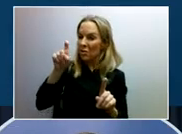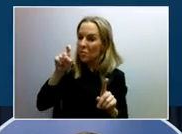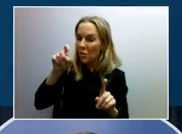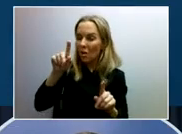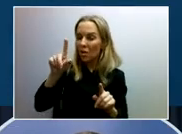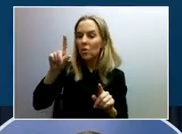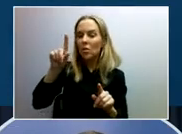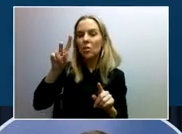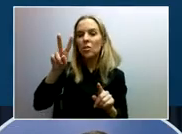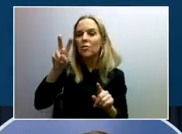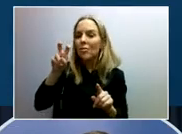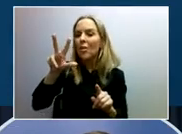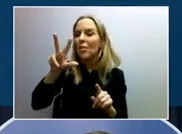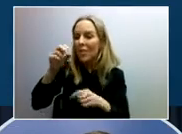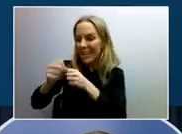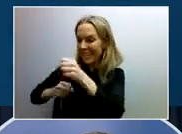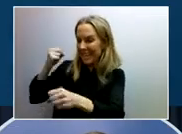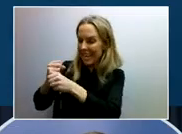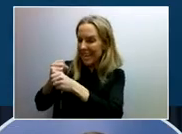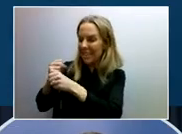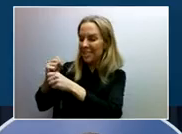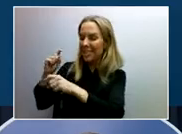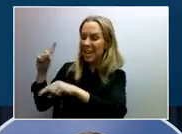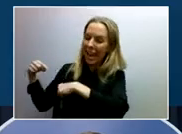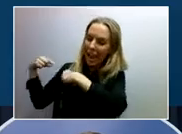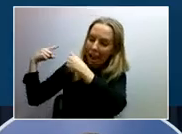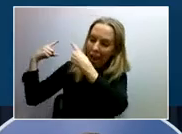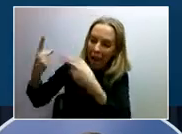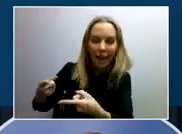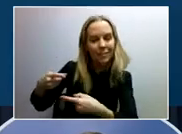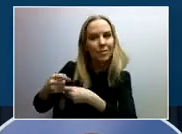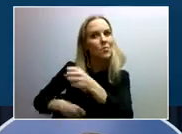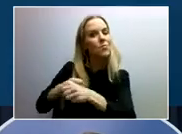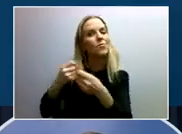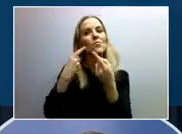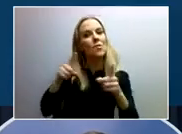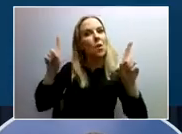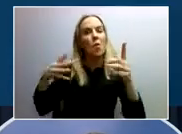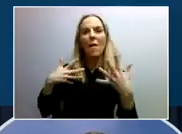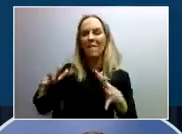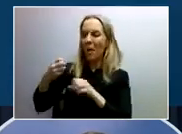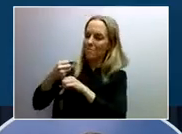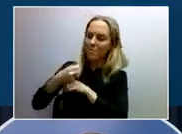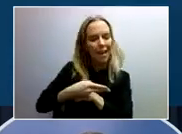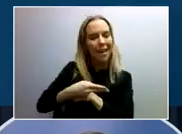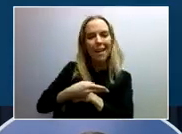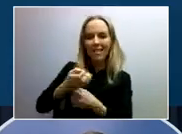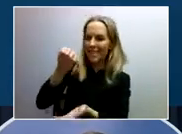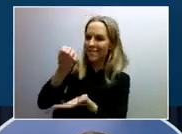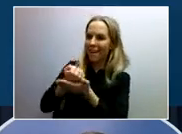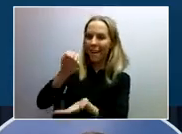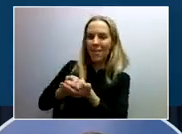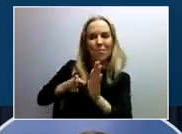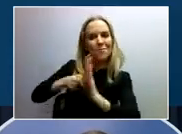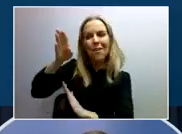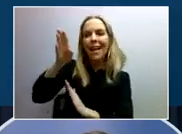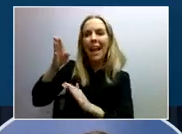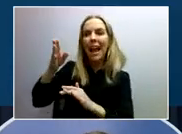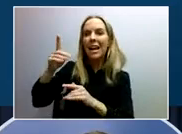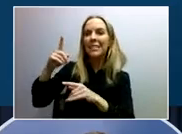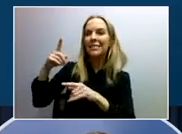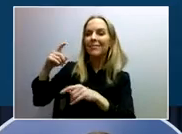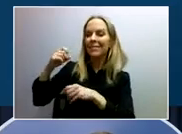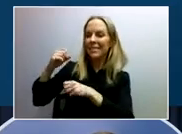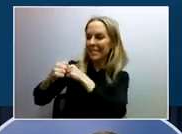these trials and pain, we have outperformed economically every other year before